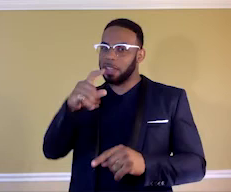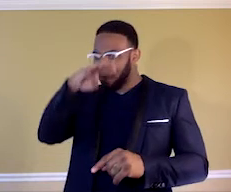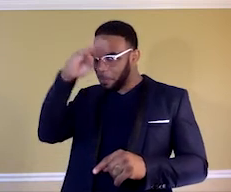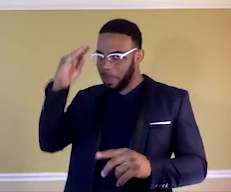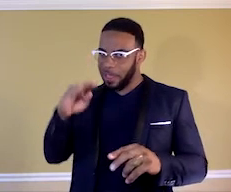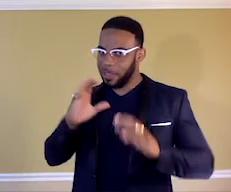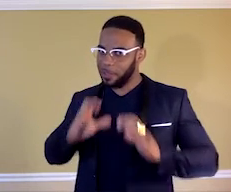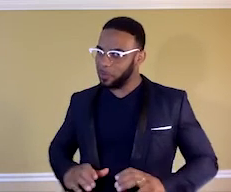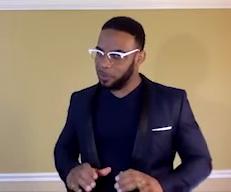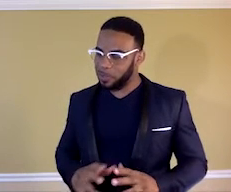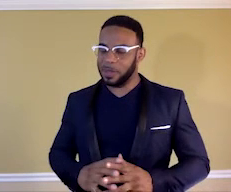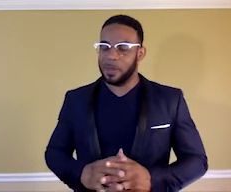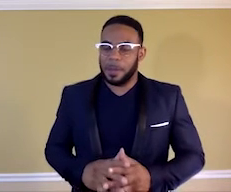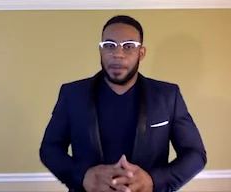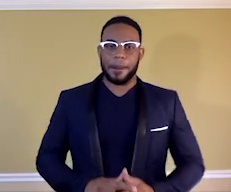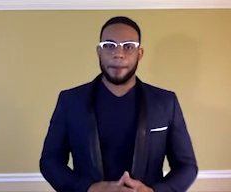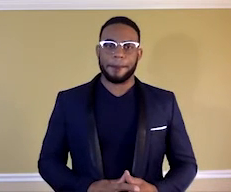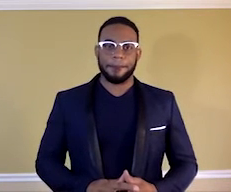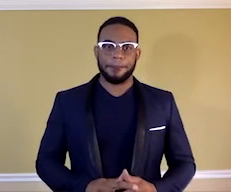Black consumer.